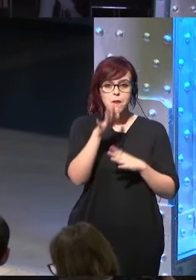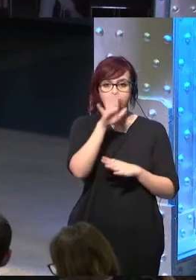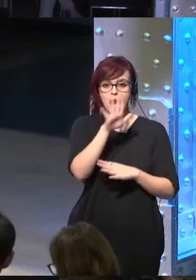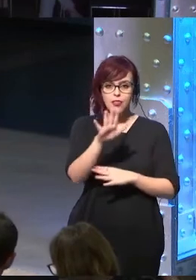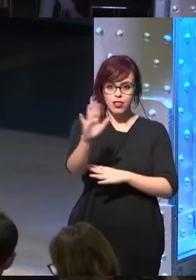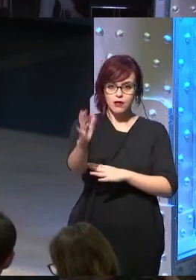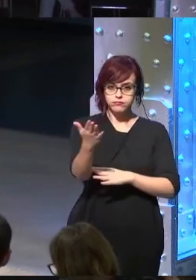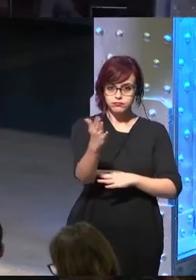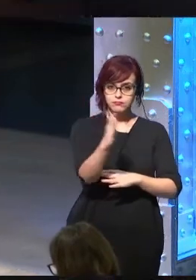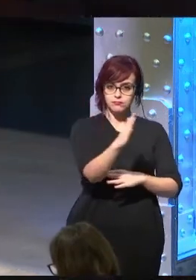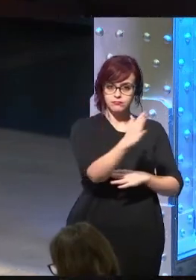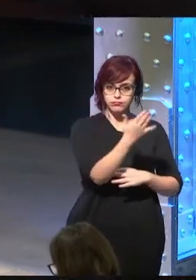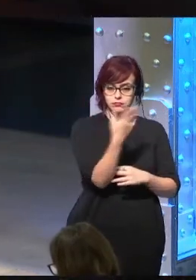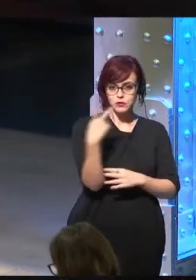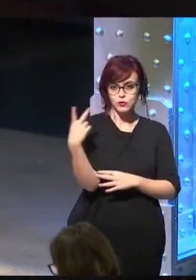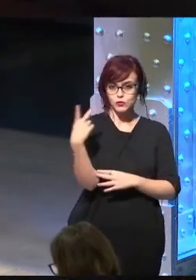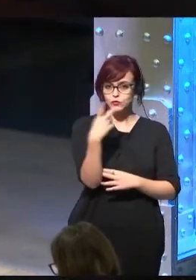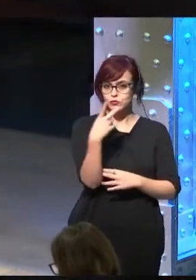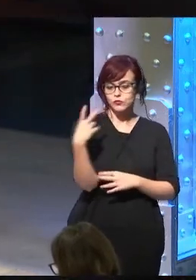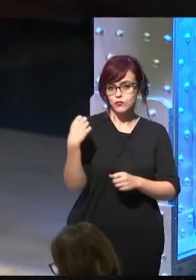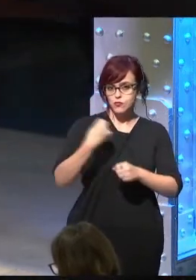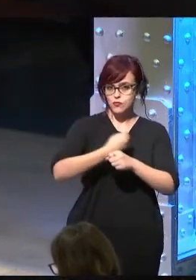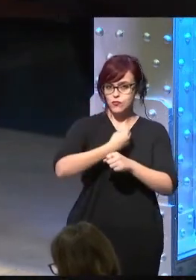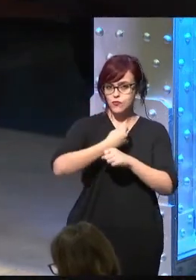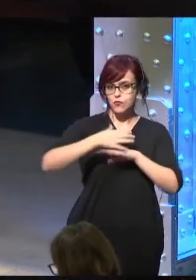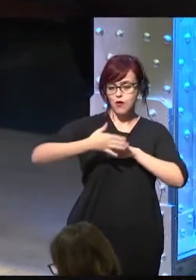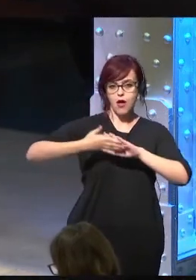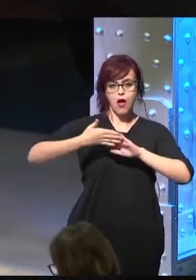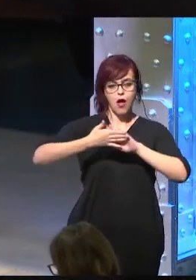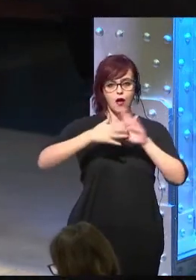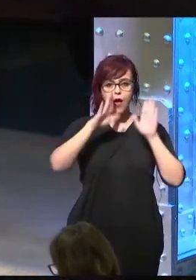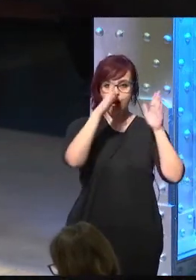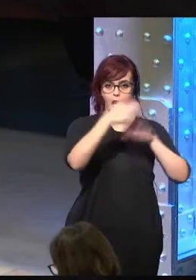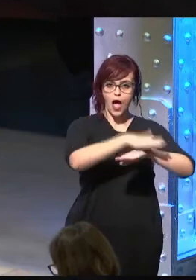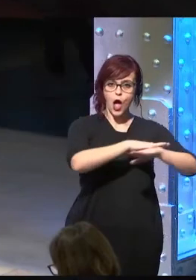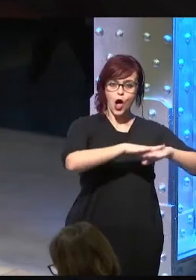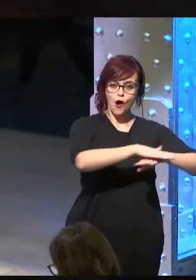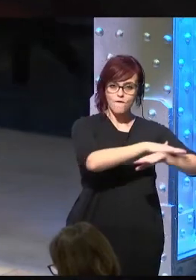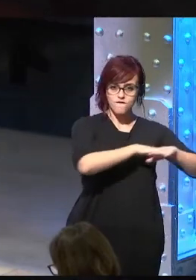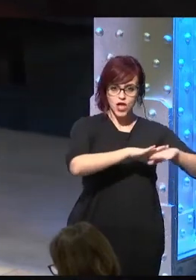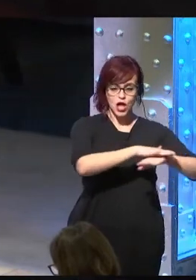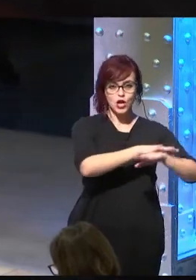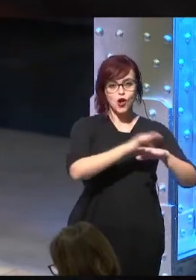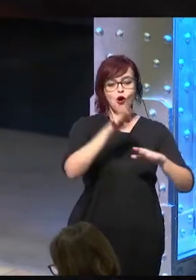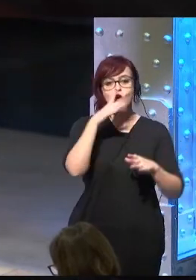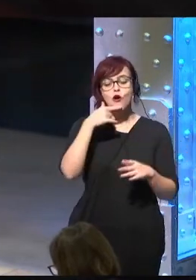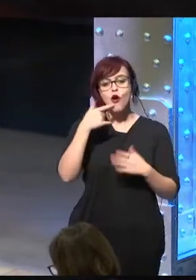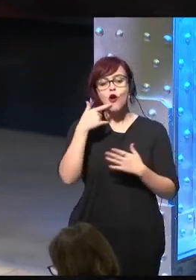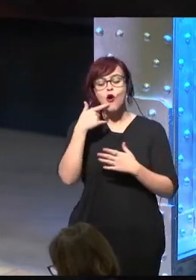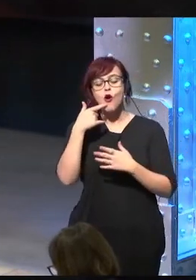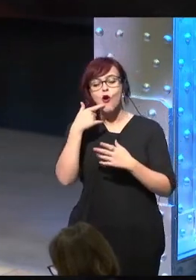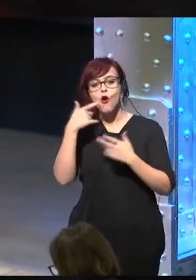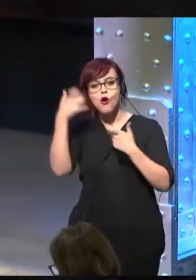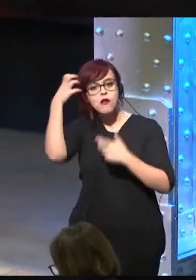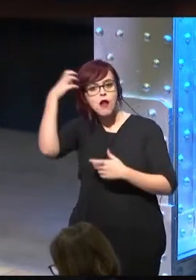that they have come to our days as two women, not because of the task that they did